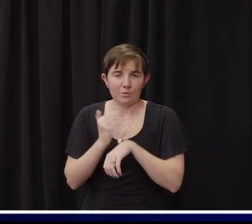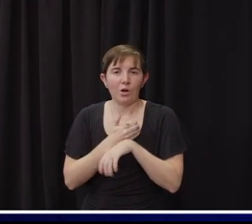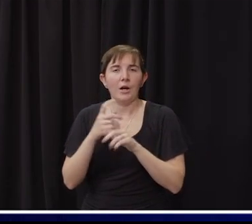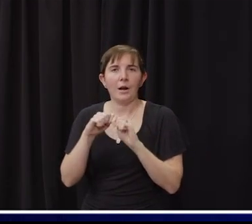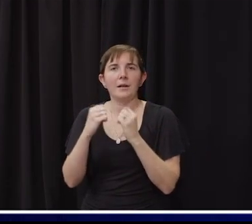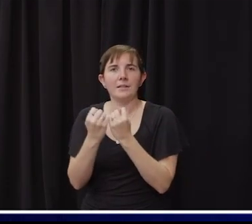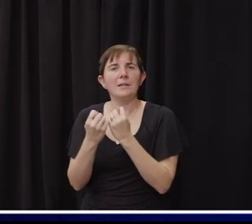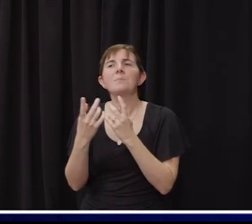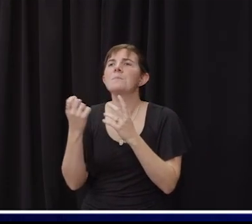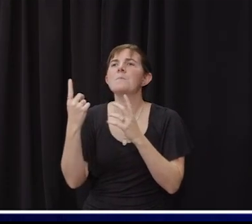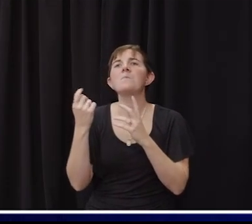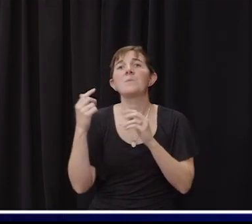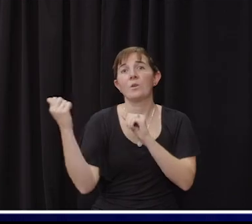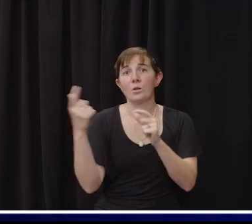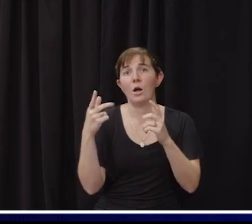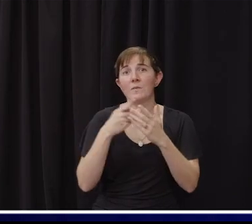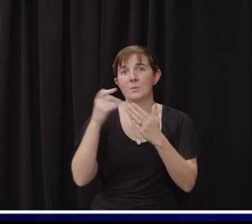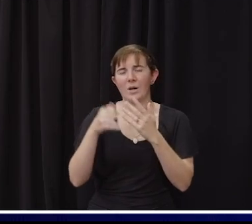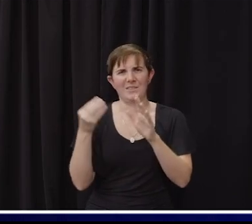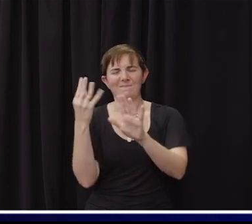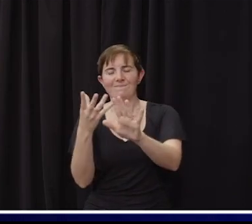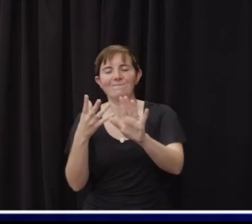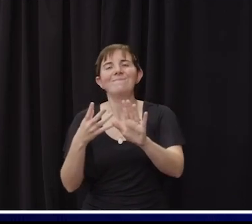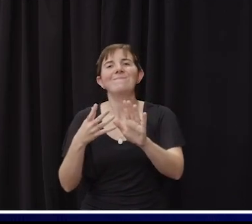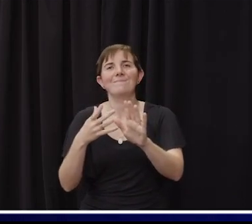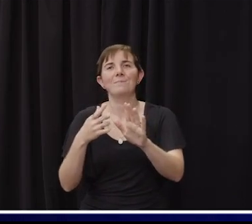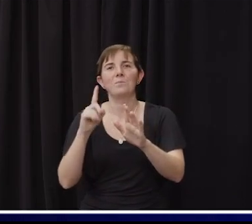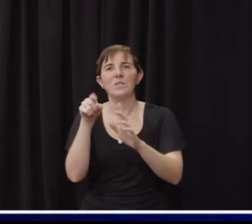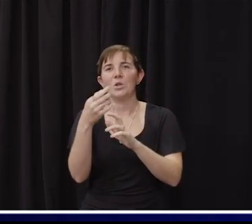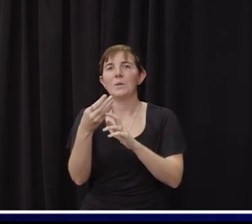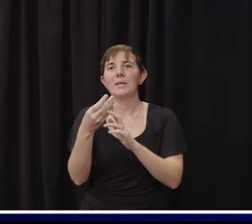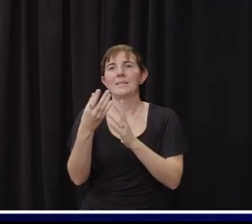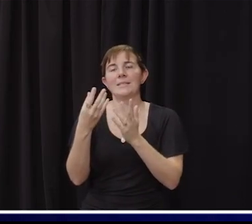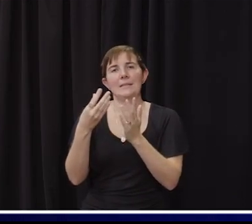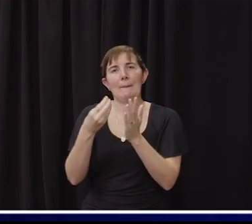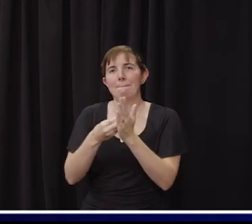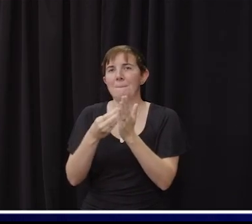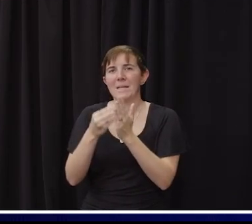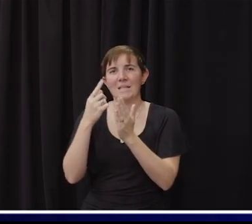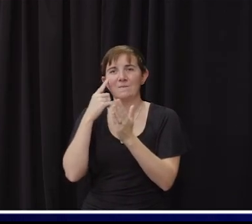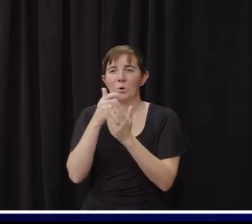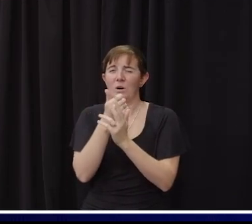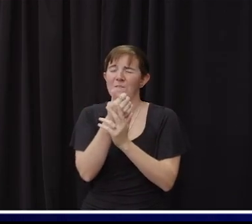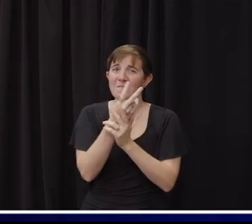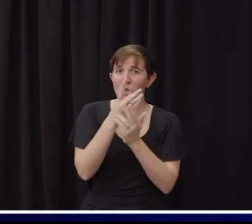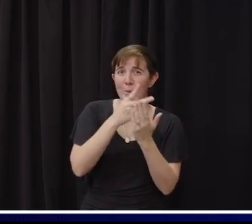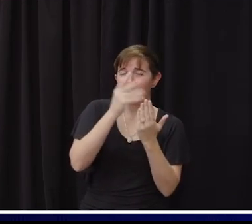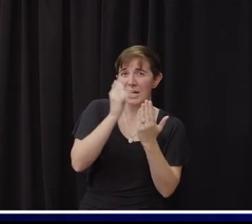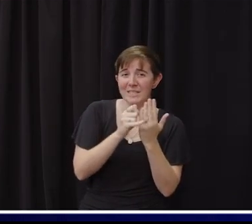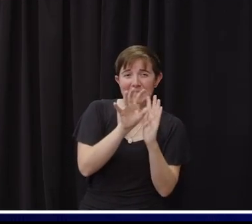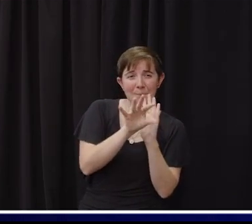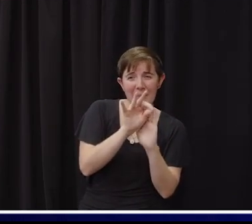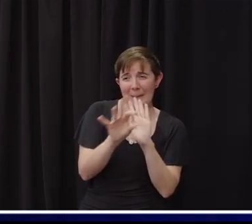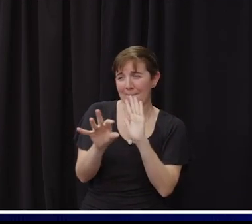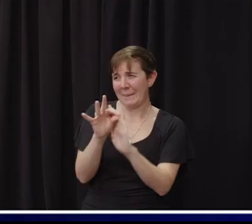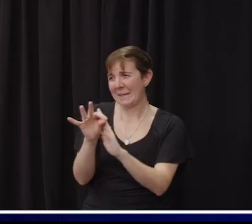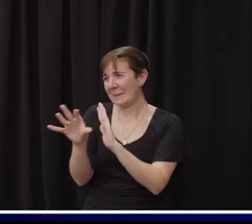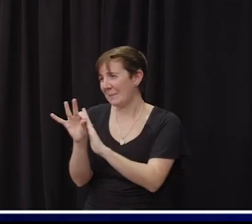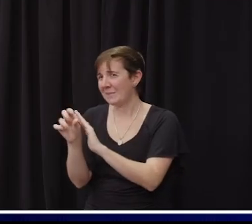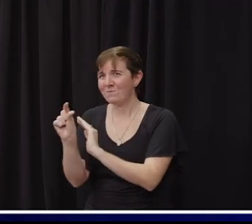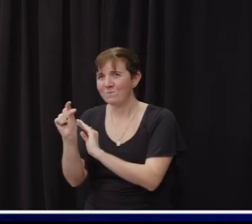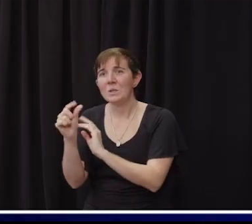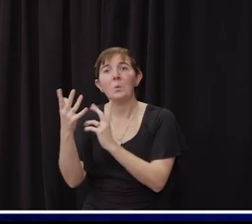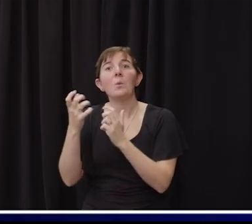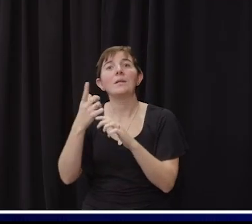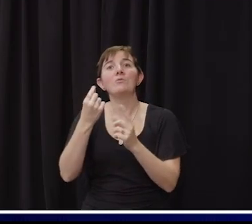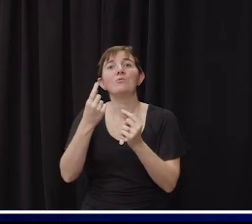and with all of these projects, I should say, there's only money to do a couple at a time. So what we wanted to do with this project is set